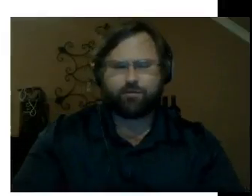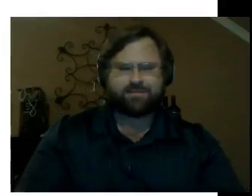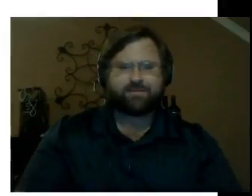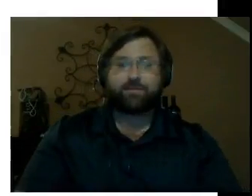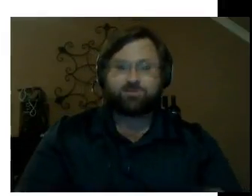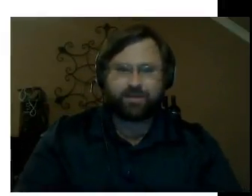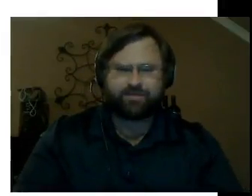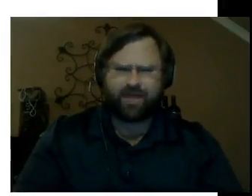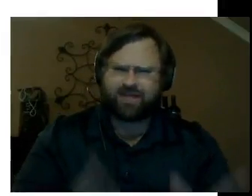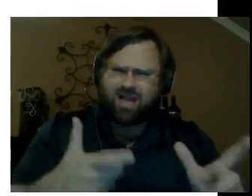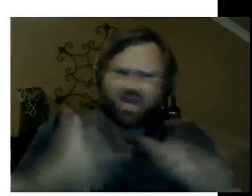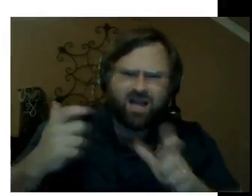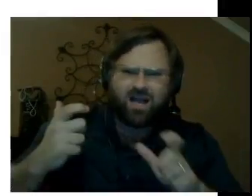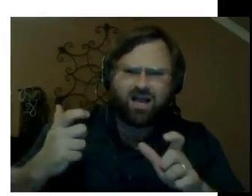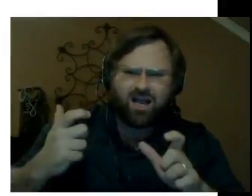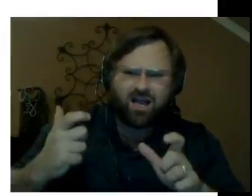if you wanted to say something's really fast,